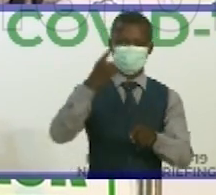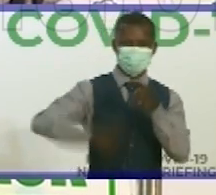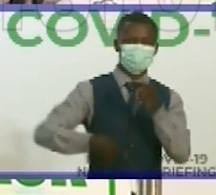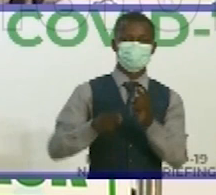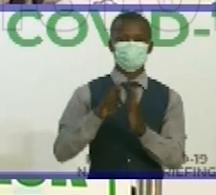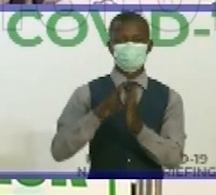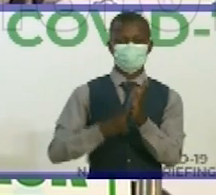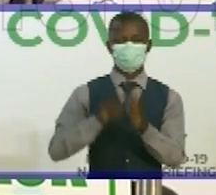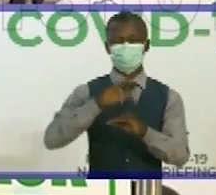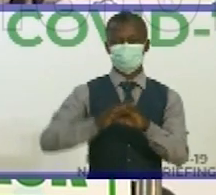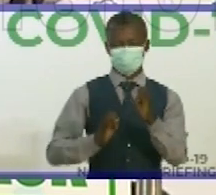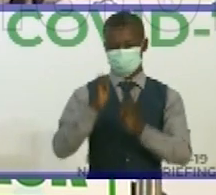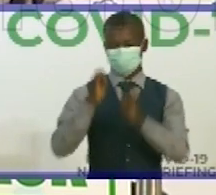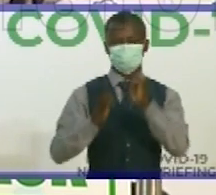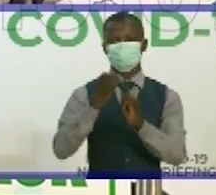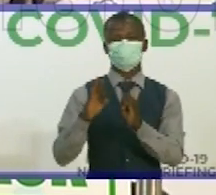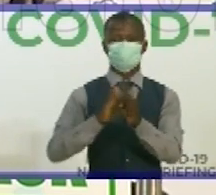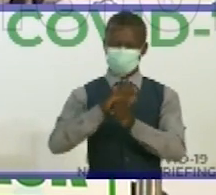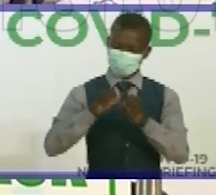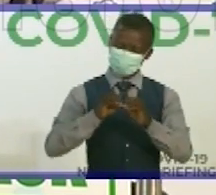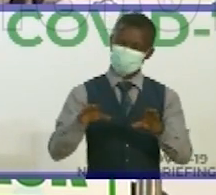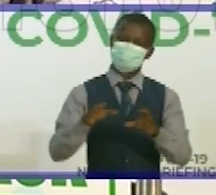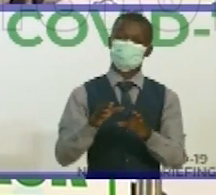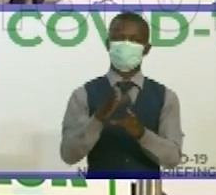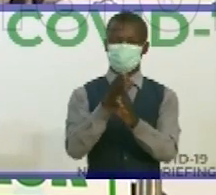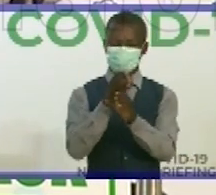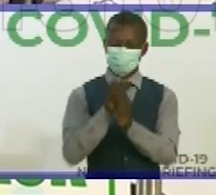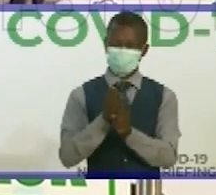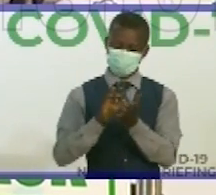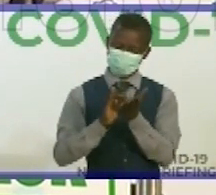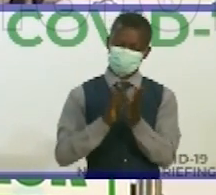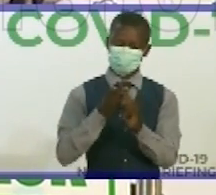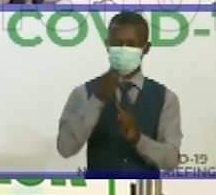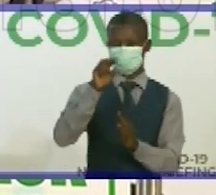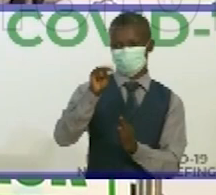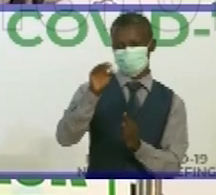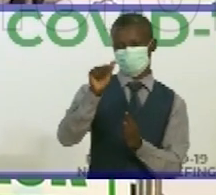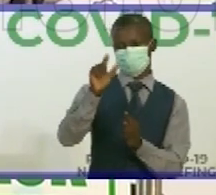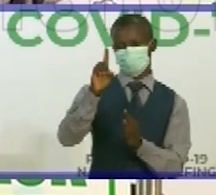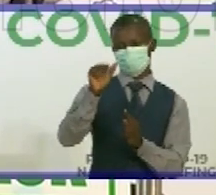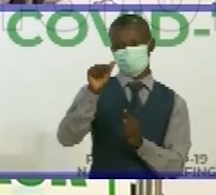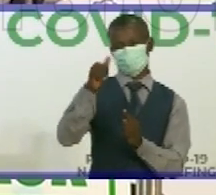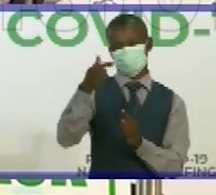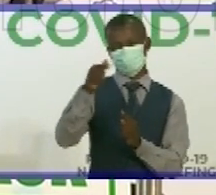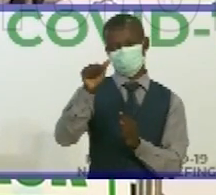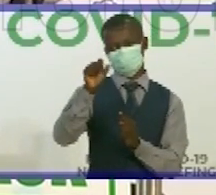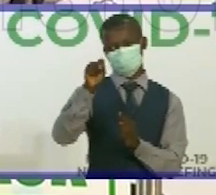evaluation of the COVID-19 organic from Madagascar. The initial